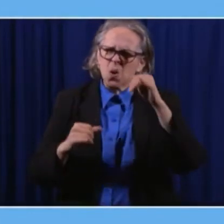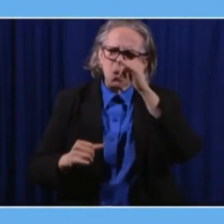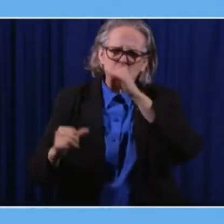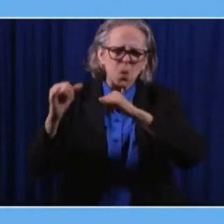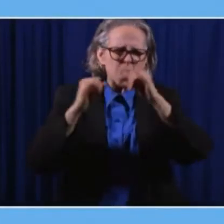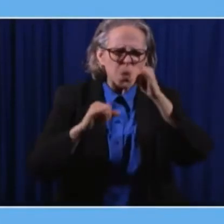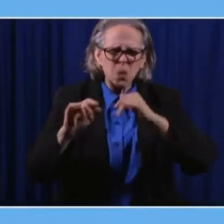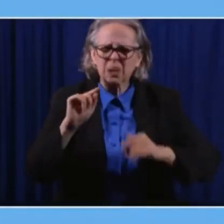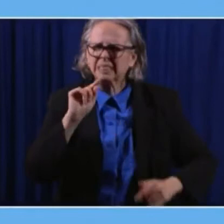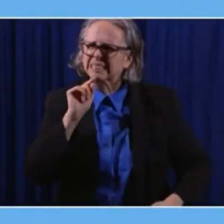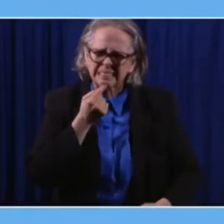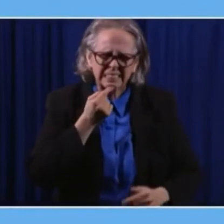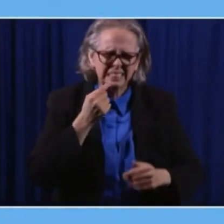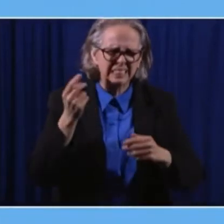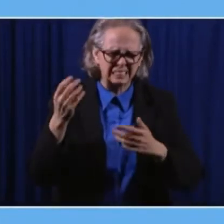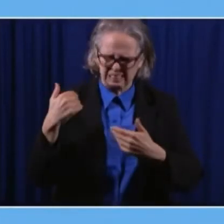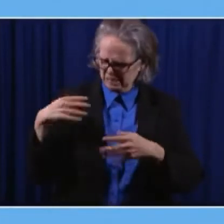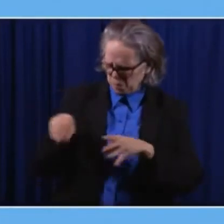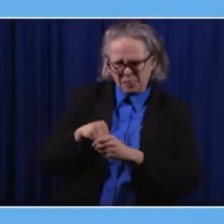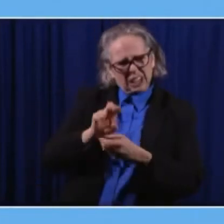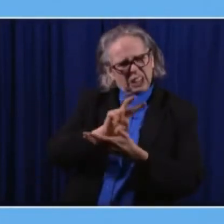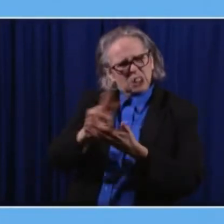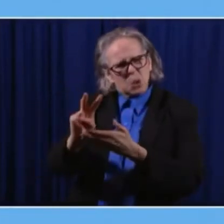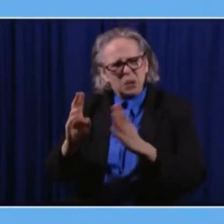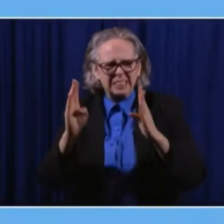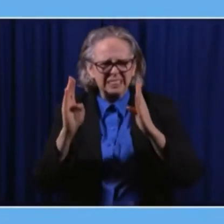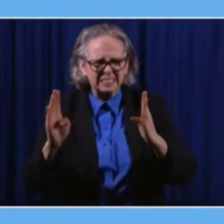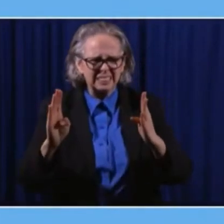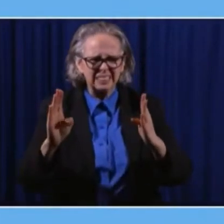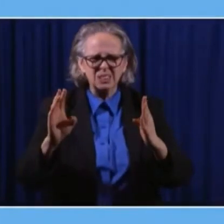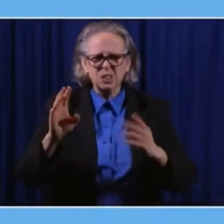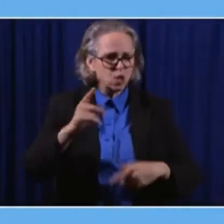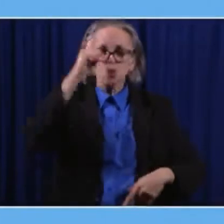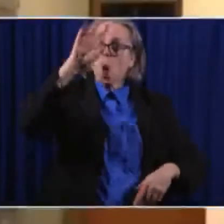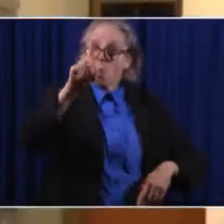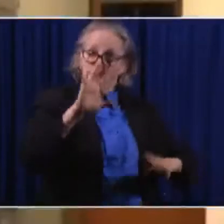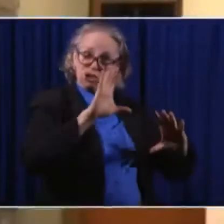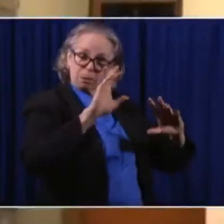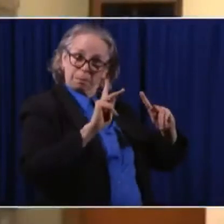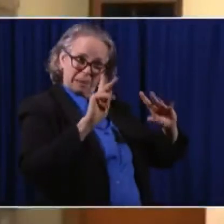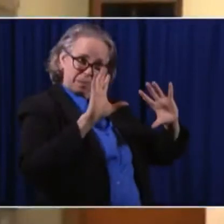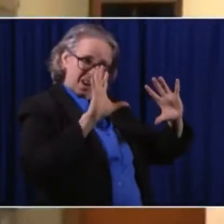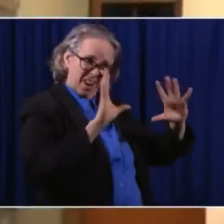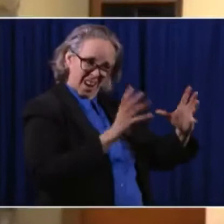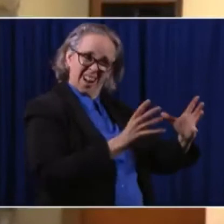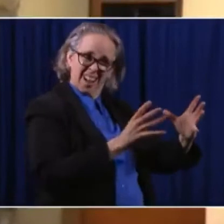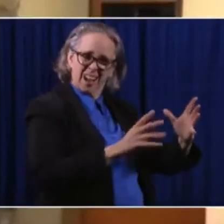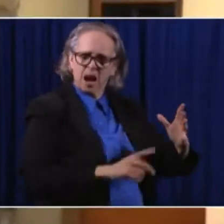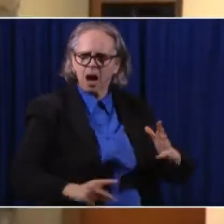was diagnosed with COVID. So just think about the odds, and we know that's